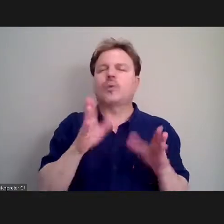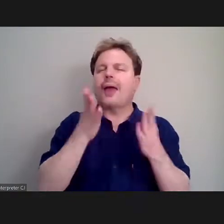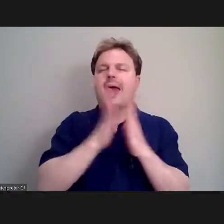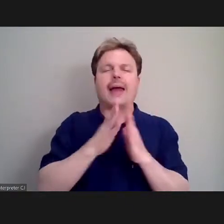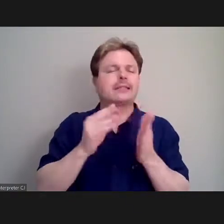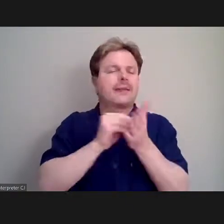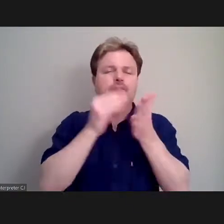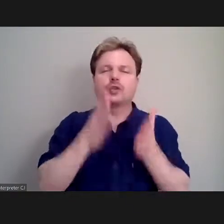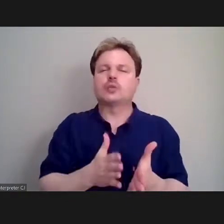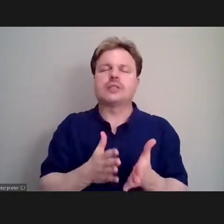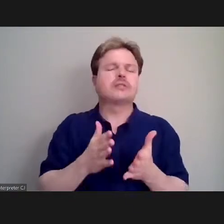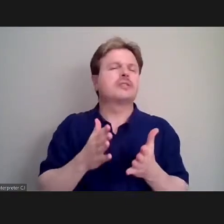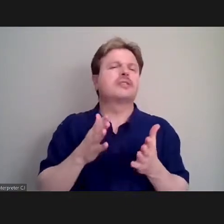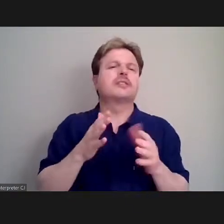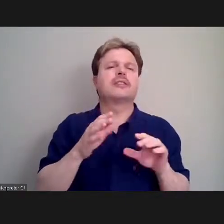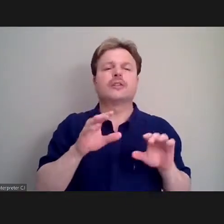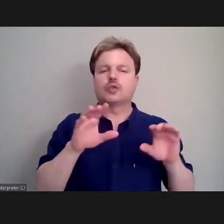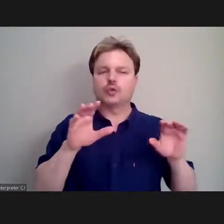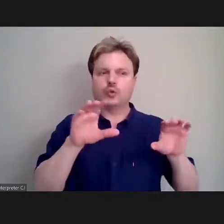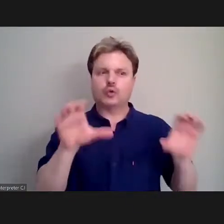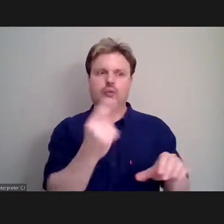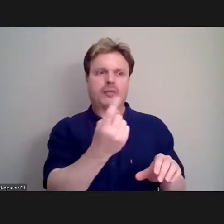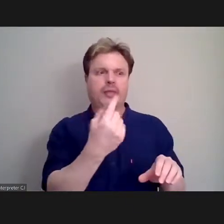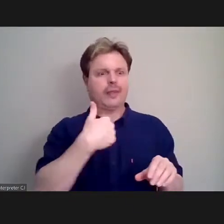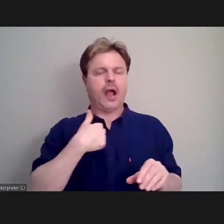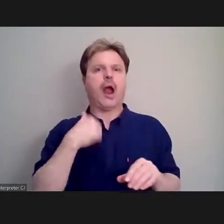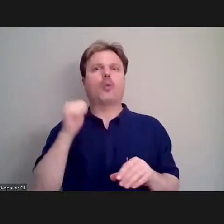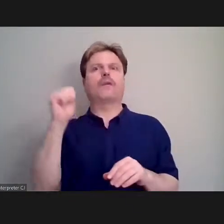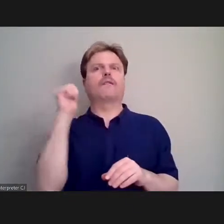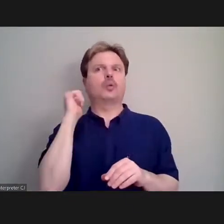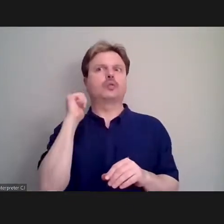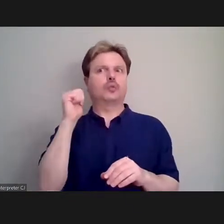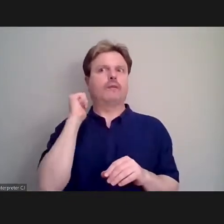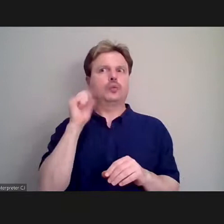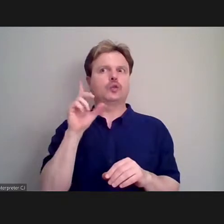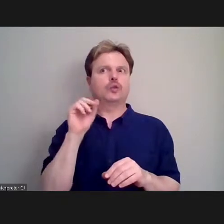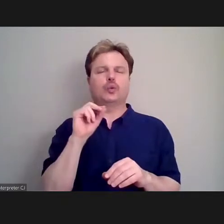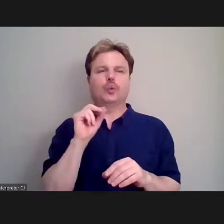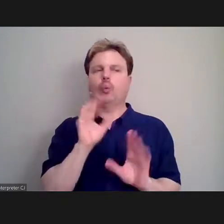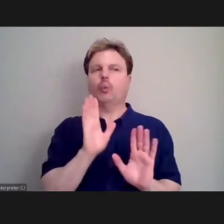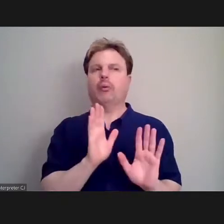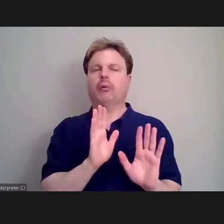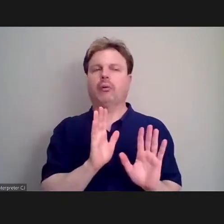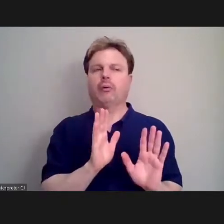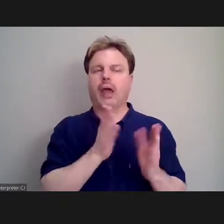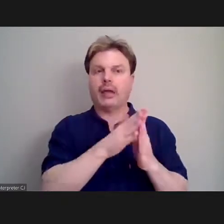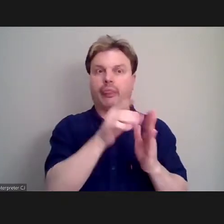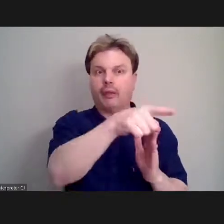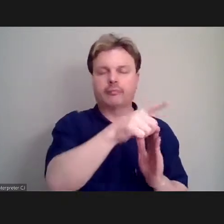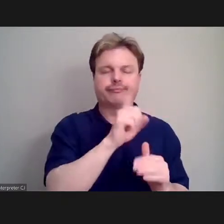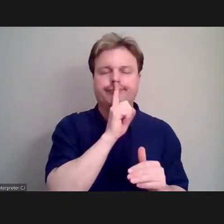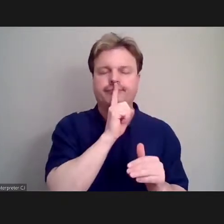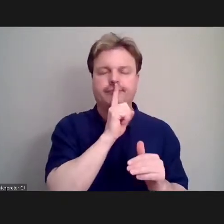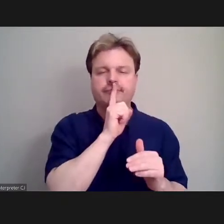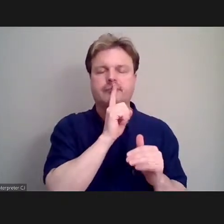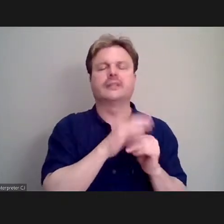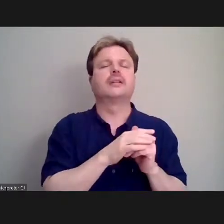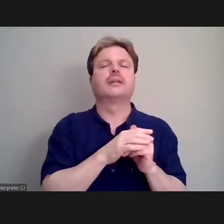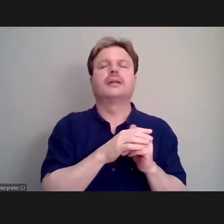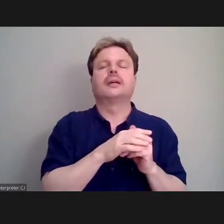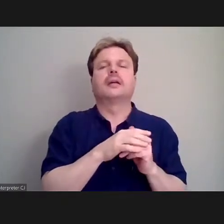to do things that I myself would not do. And so in order for me to serve